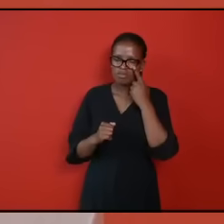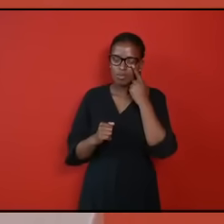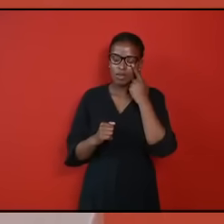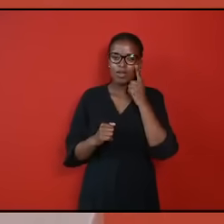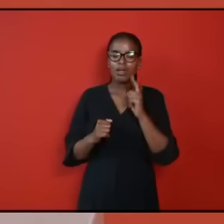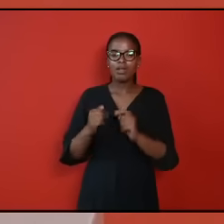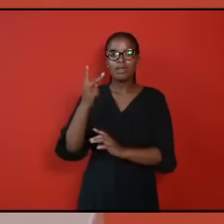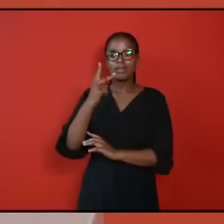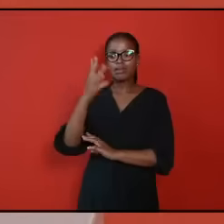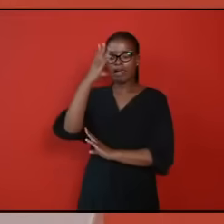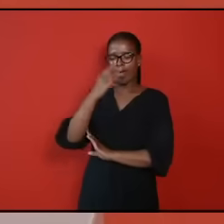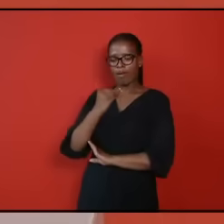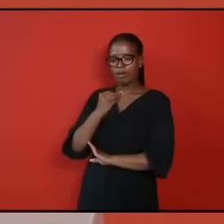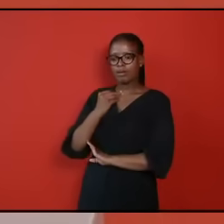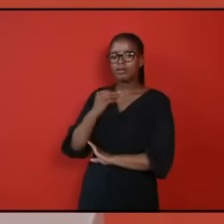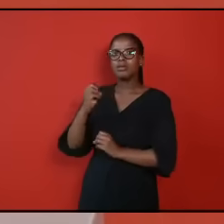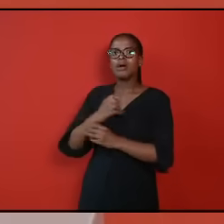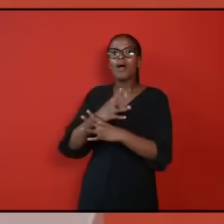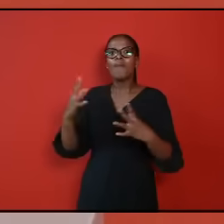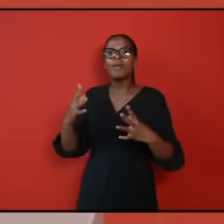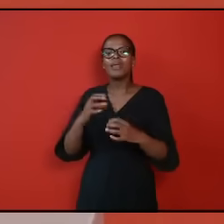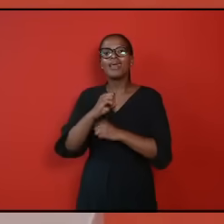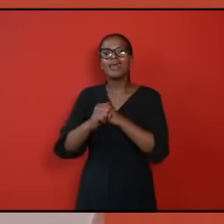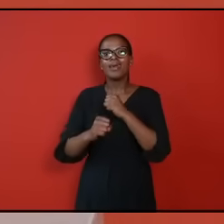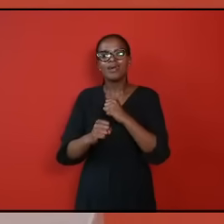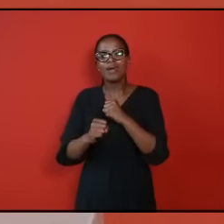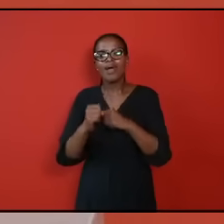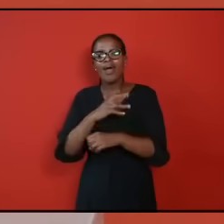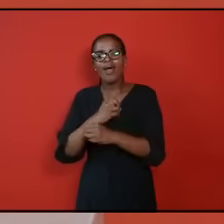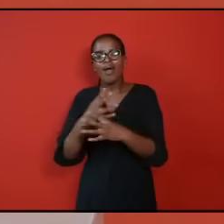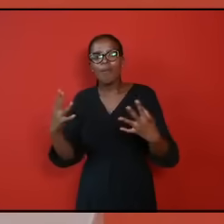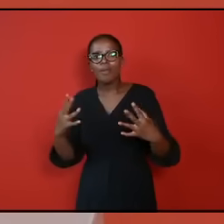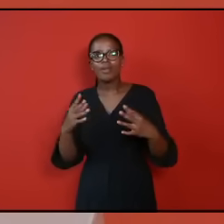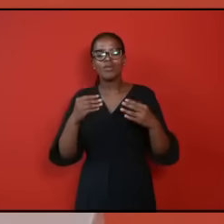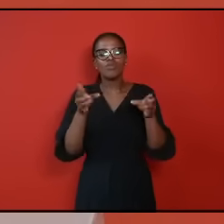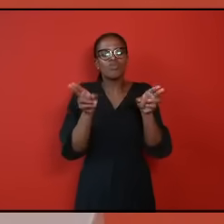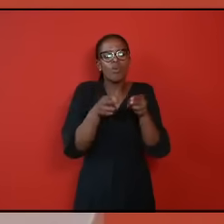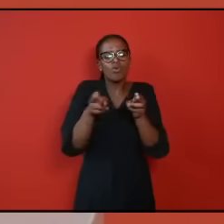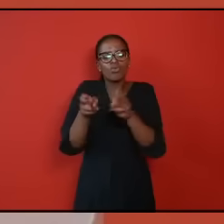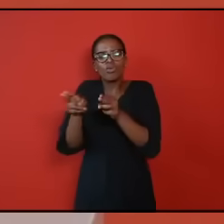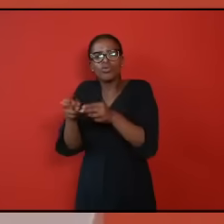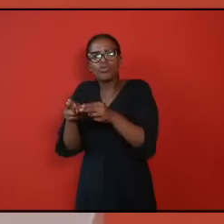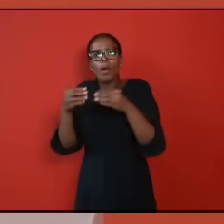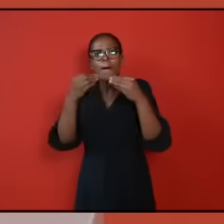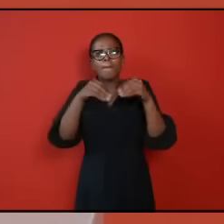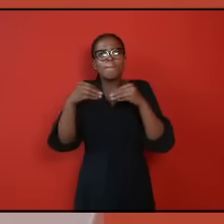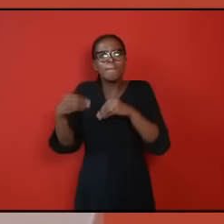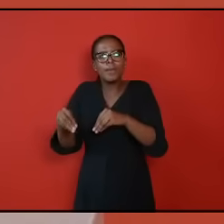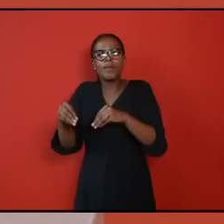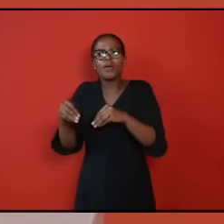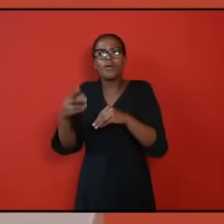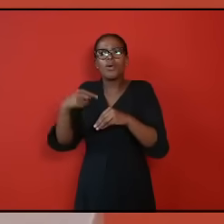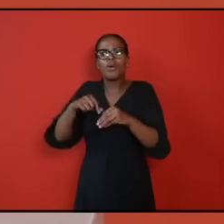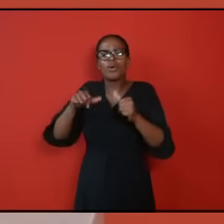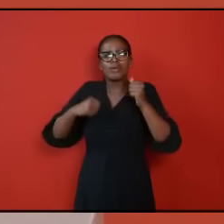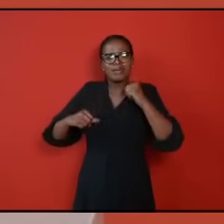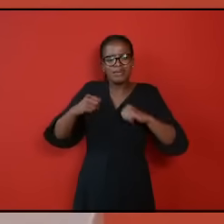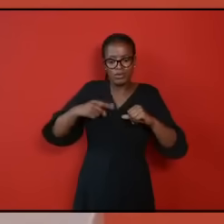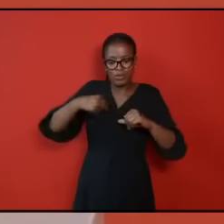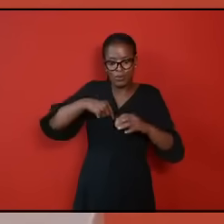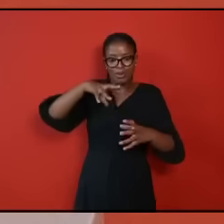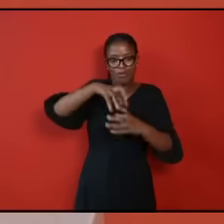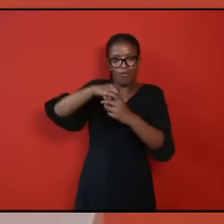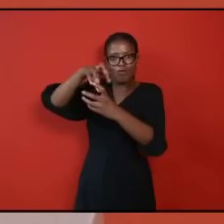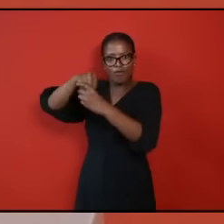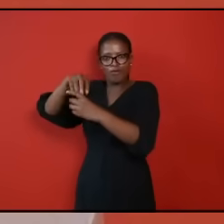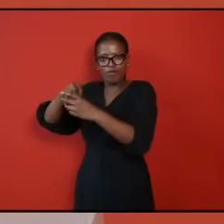So you can ask yourself how many small businesses benefited from the action of the EFF,